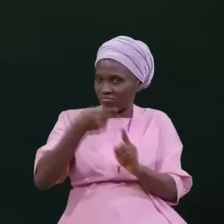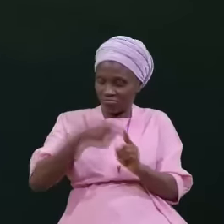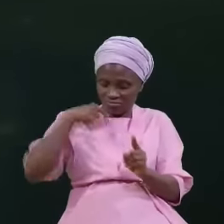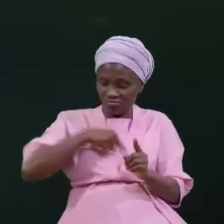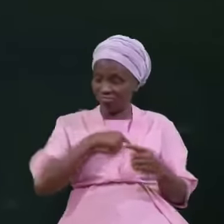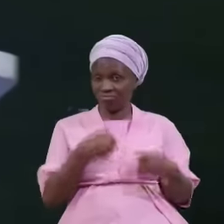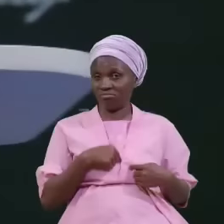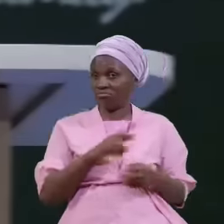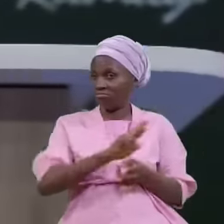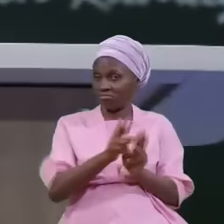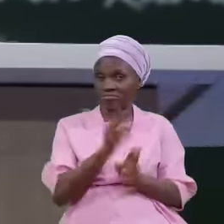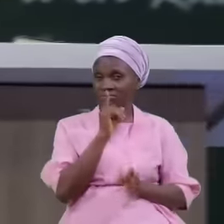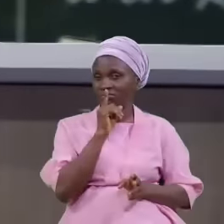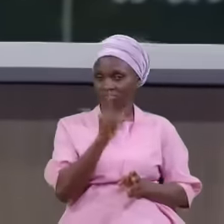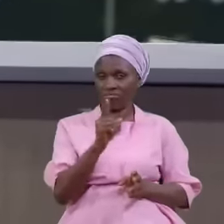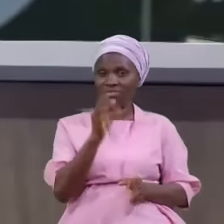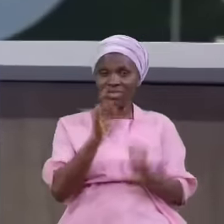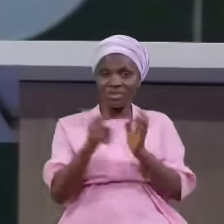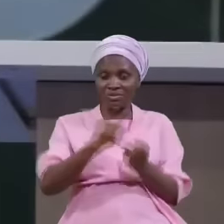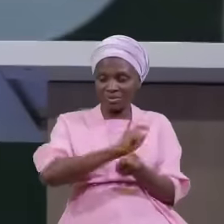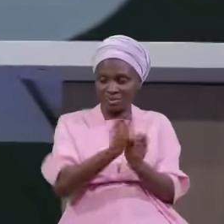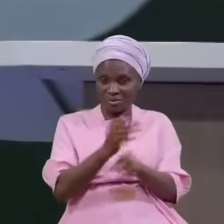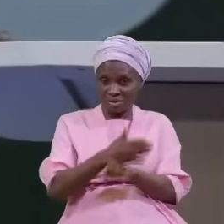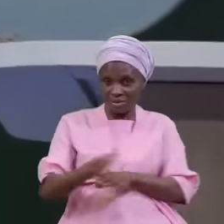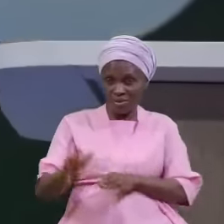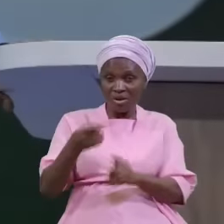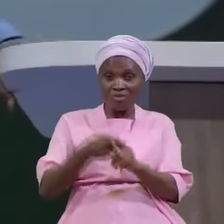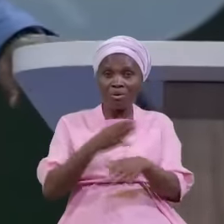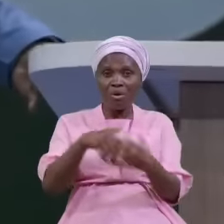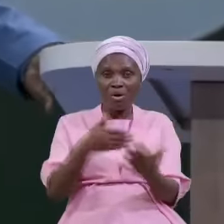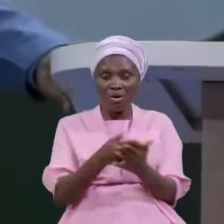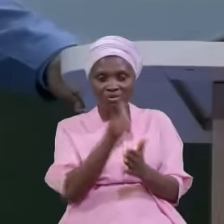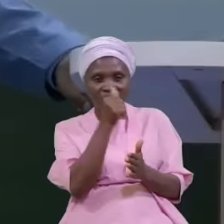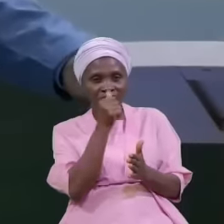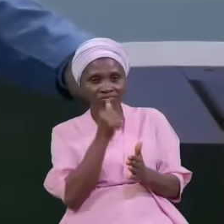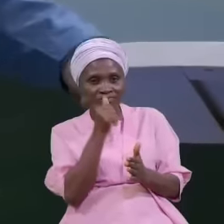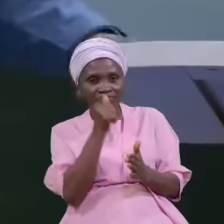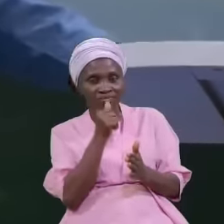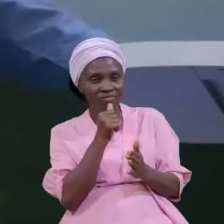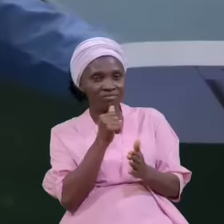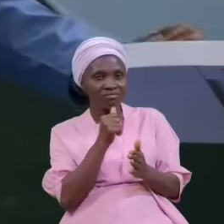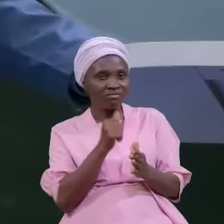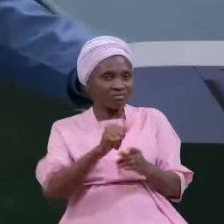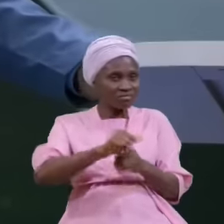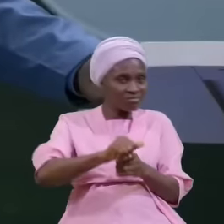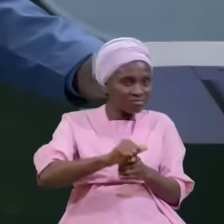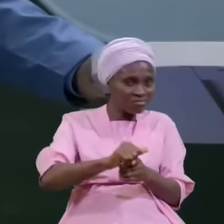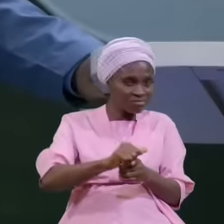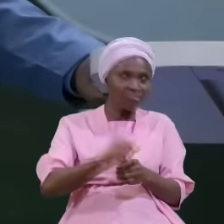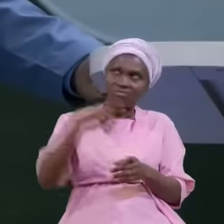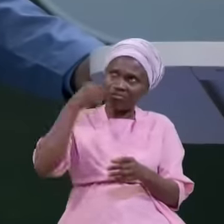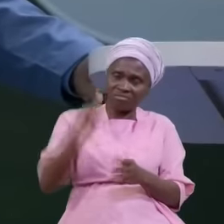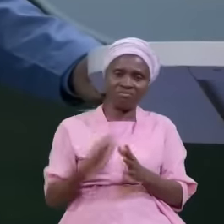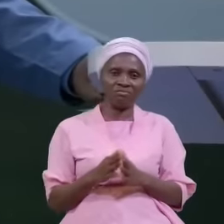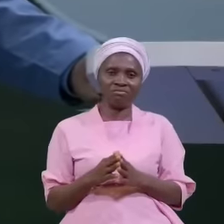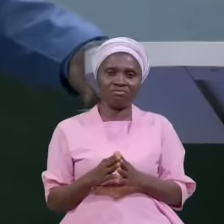if you turned away from every secret act, tell the Lord, I believe.